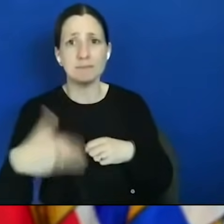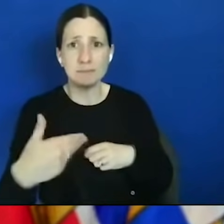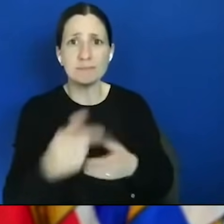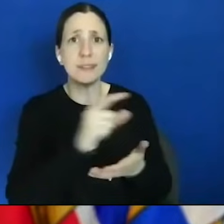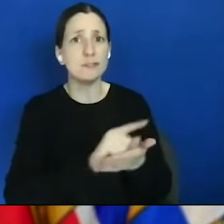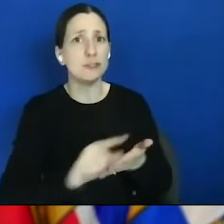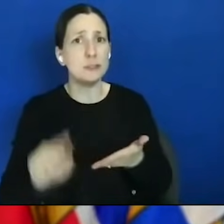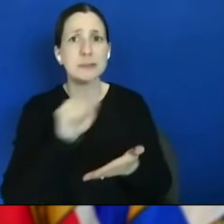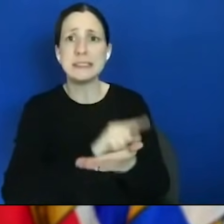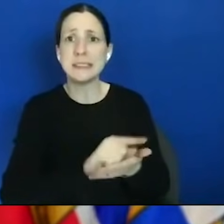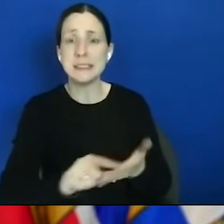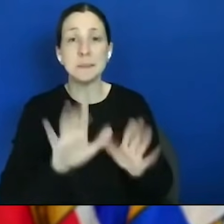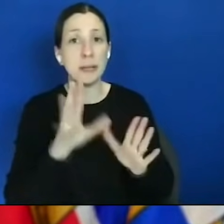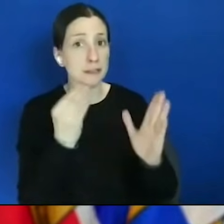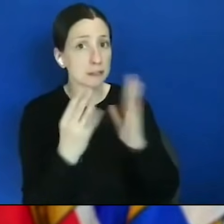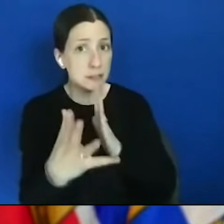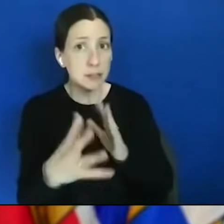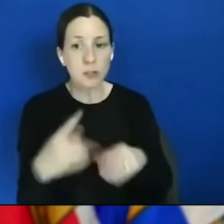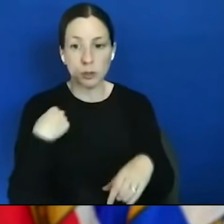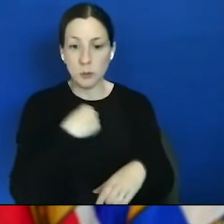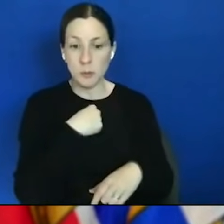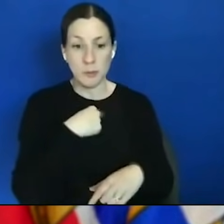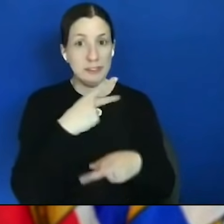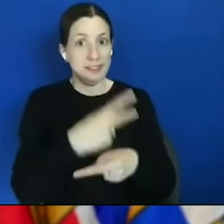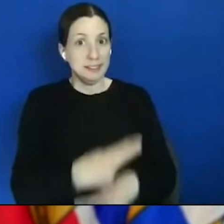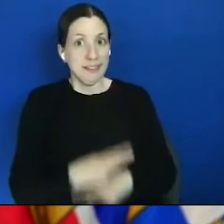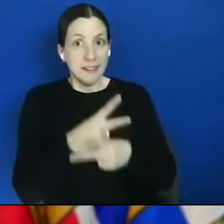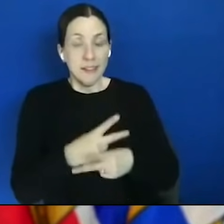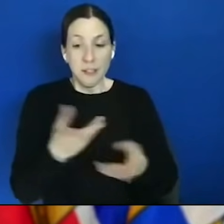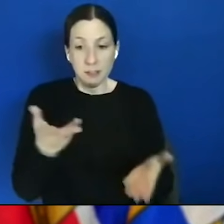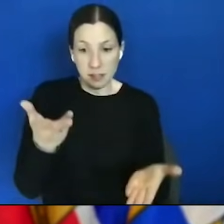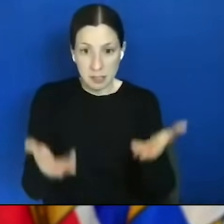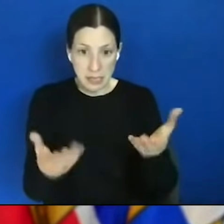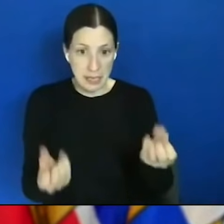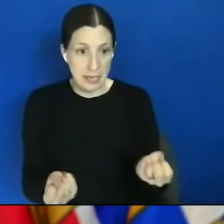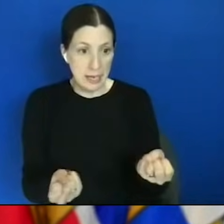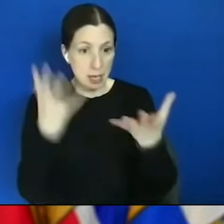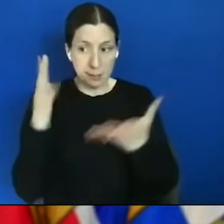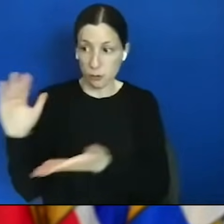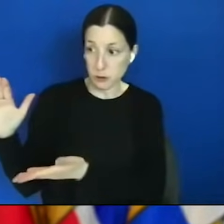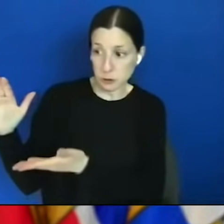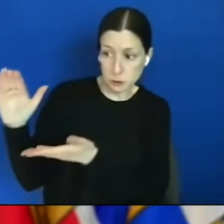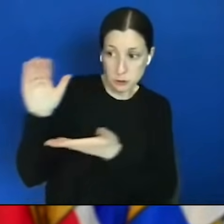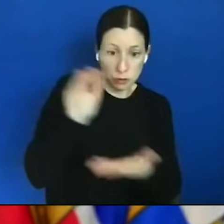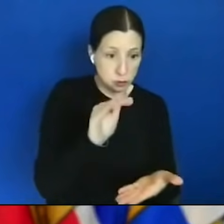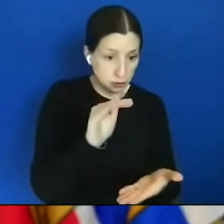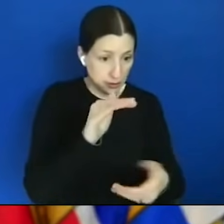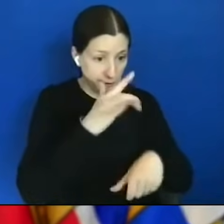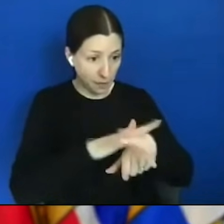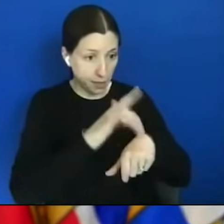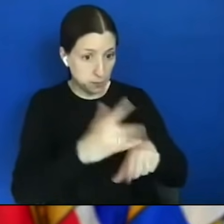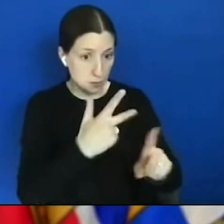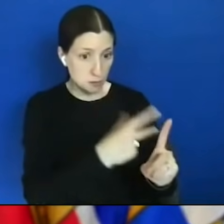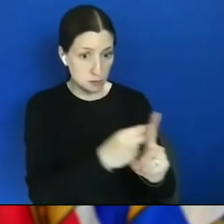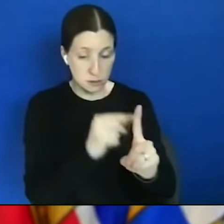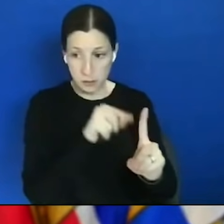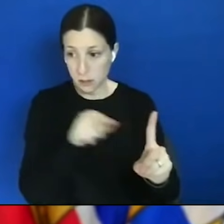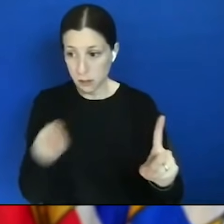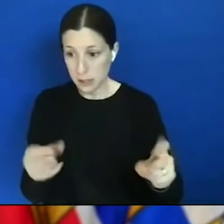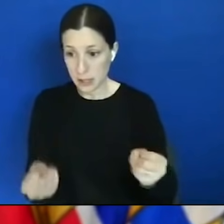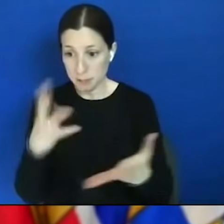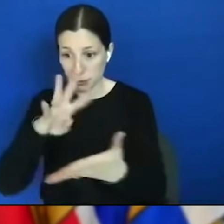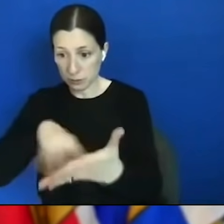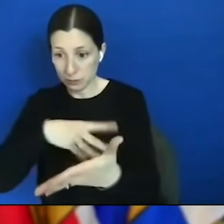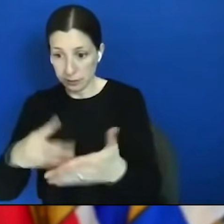tell you the number of appointments that we have in our mass clinics match the available doses that we have every